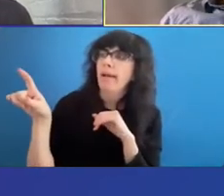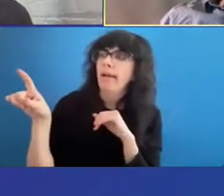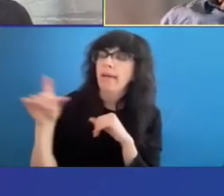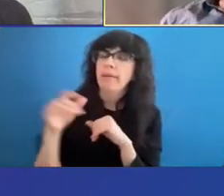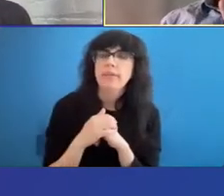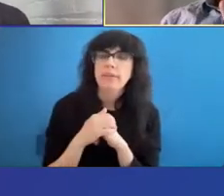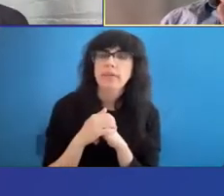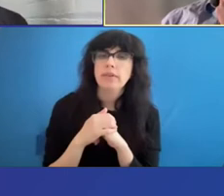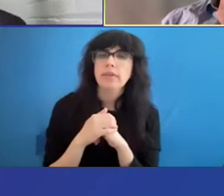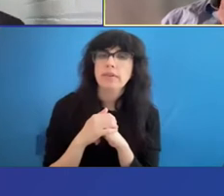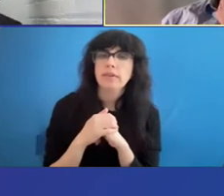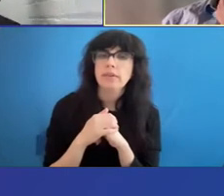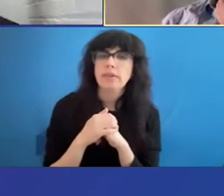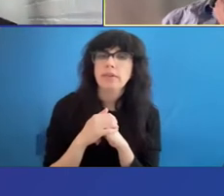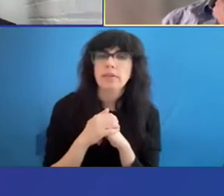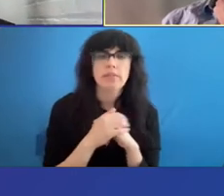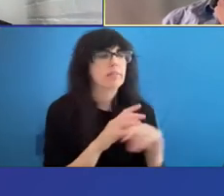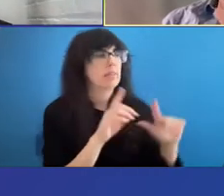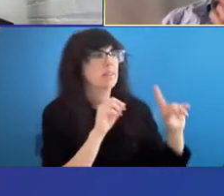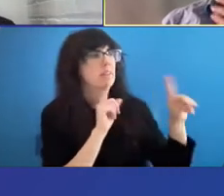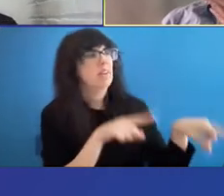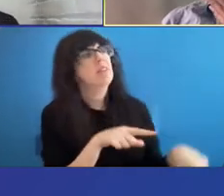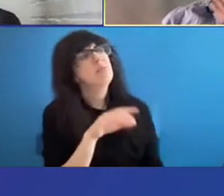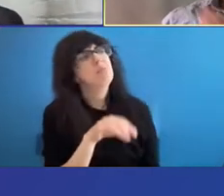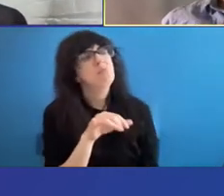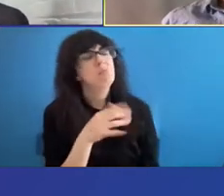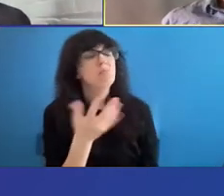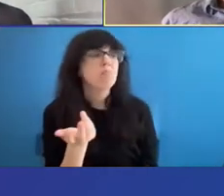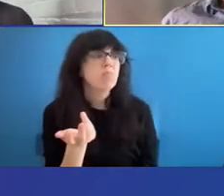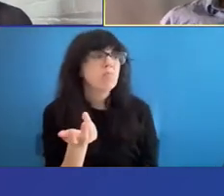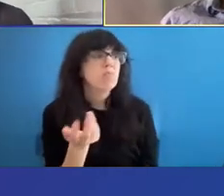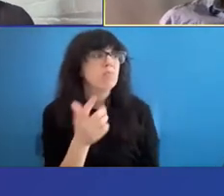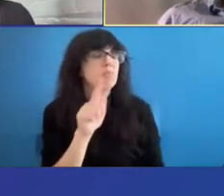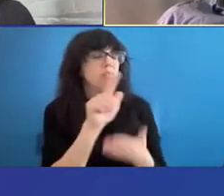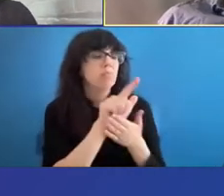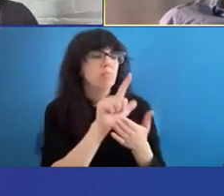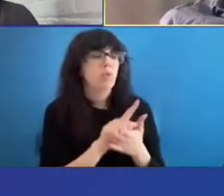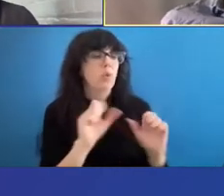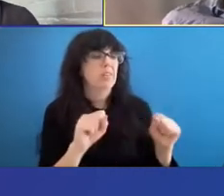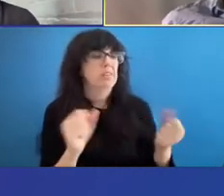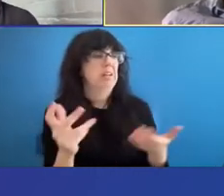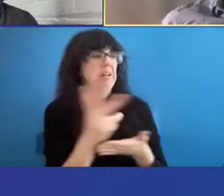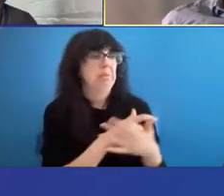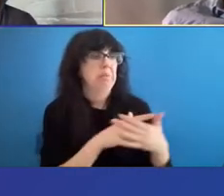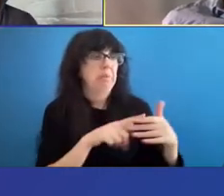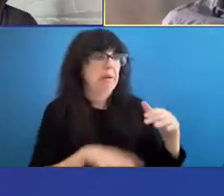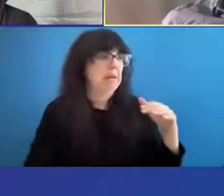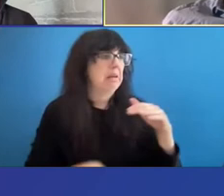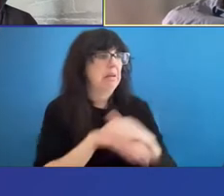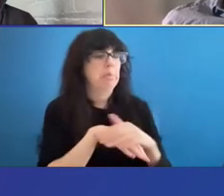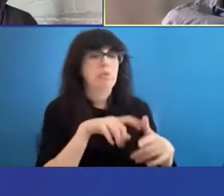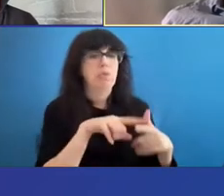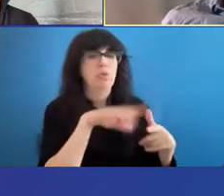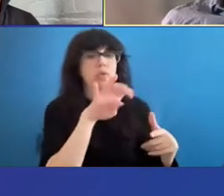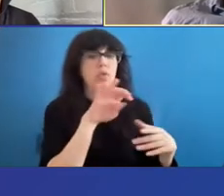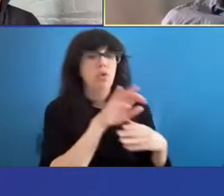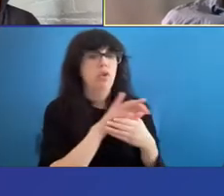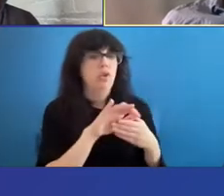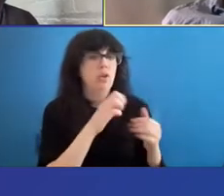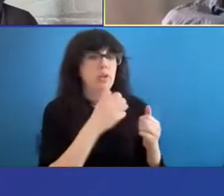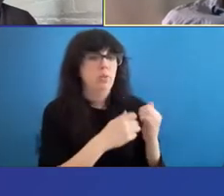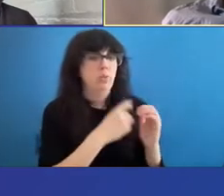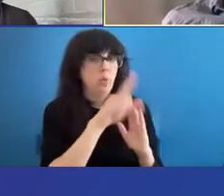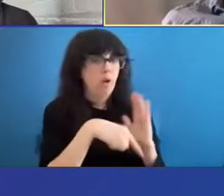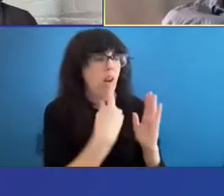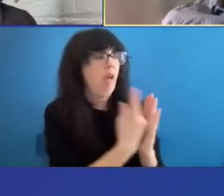And he answers, "Wow, yeah, like, you know, lawyers can make like up to $400 an hour."